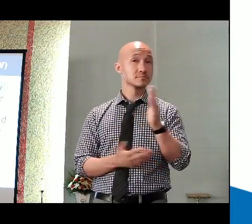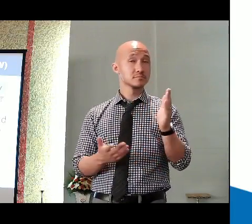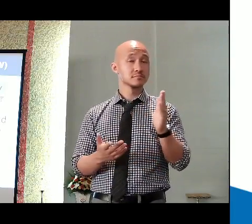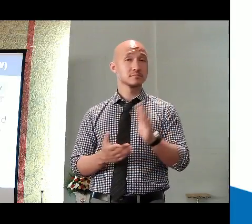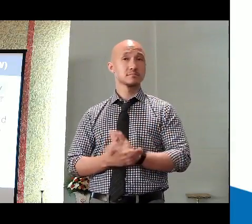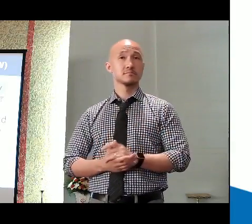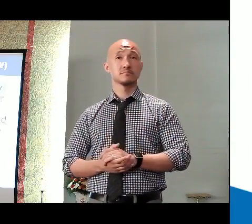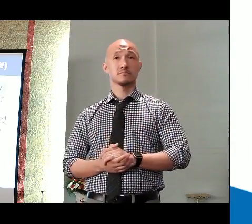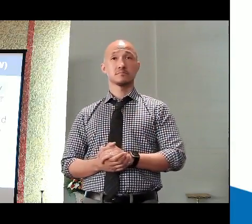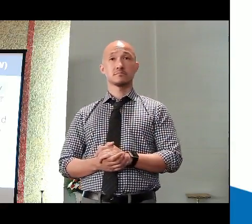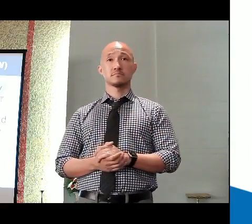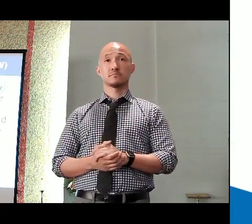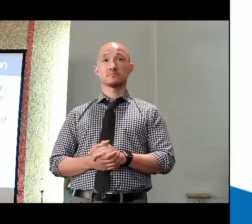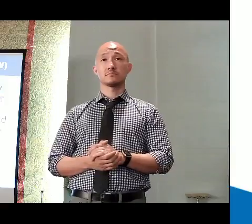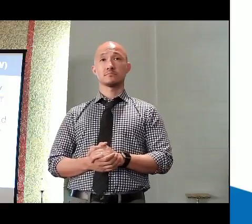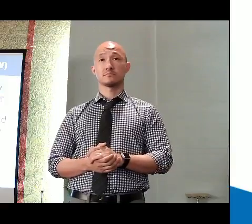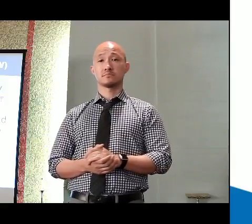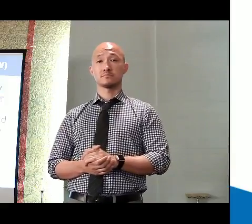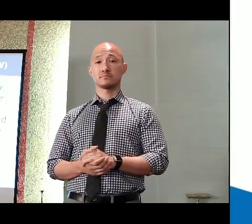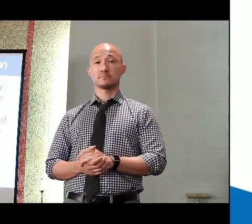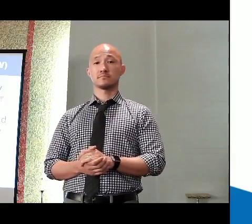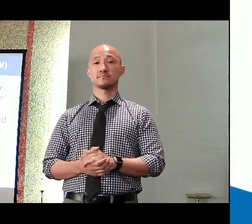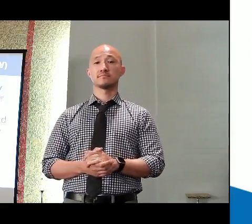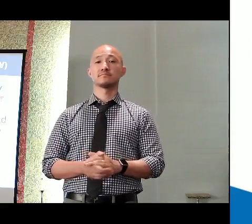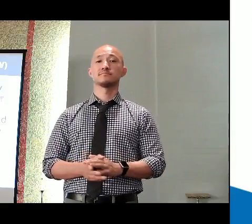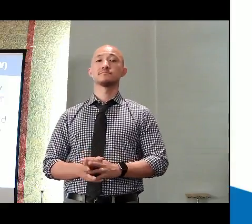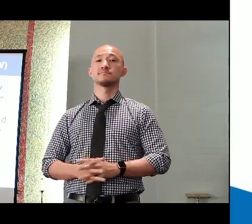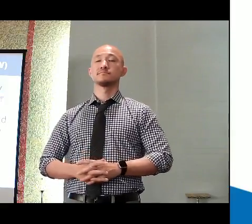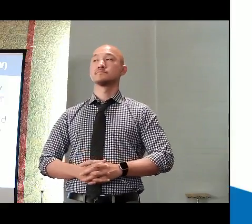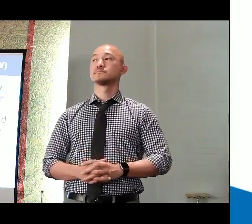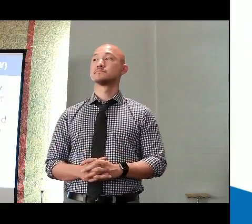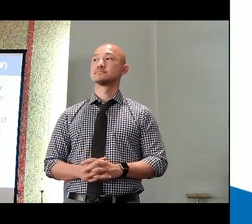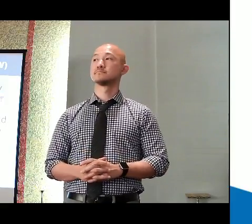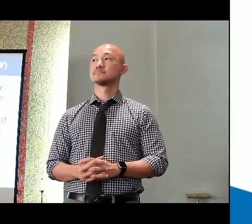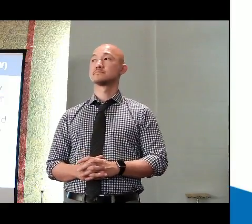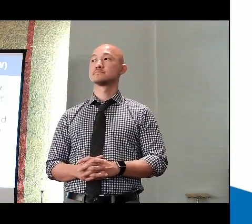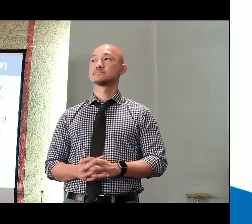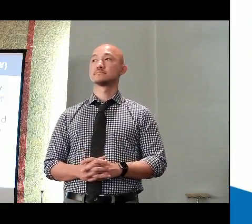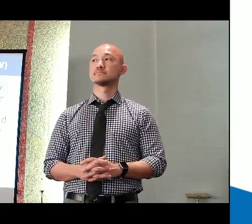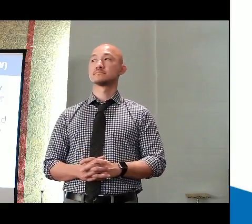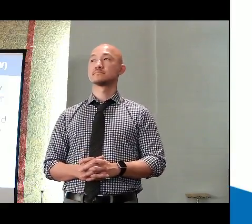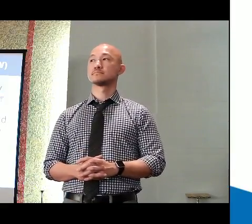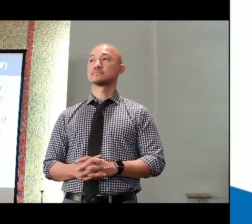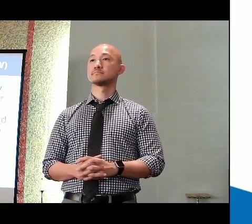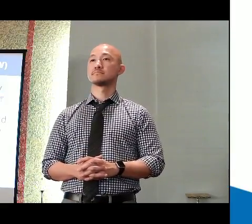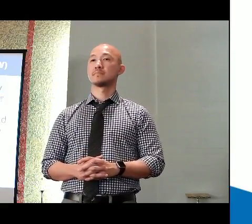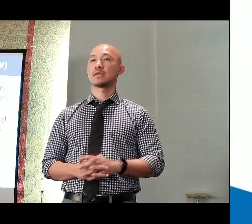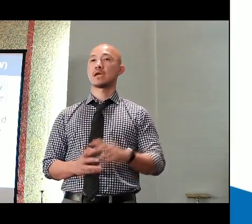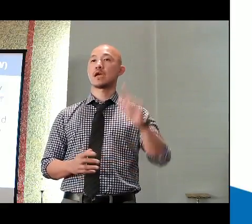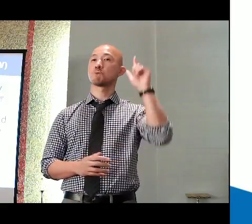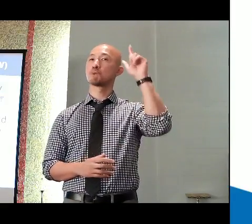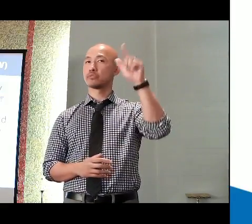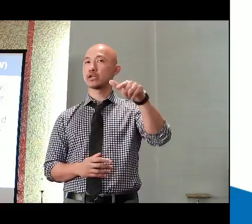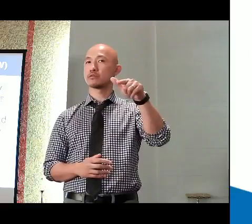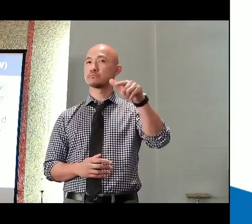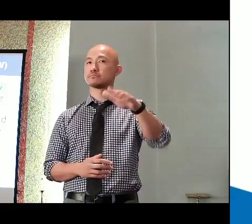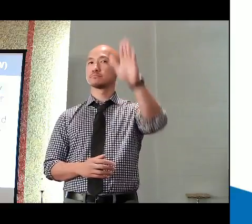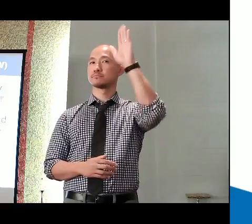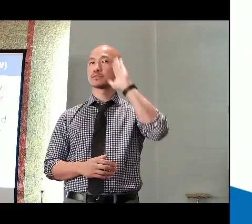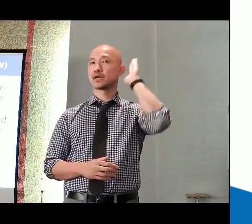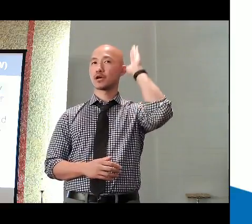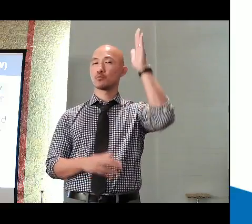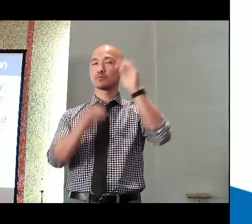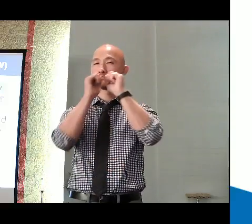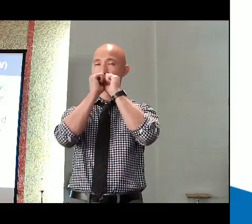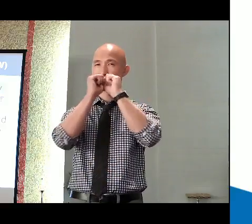one. We're putting God first, and that's how God will bless you. That's how you